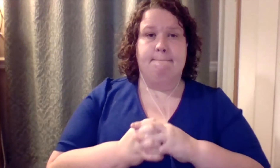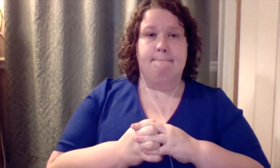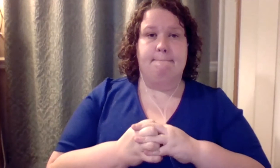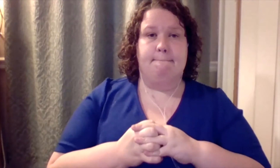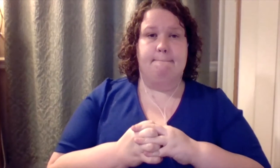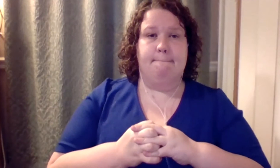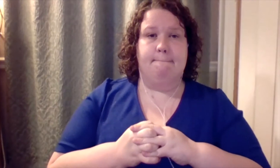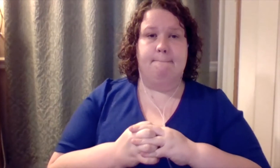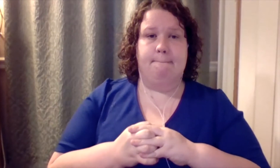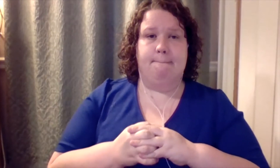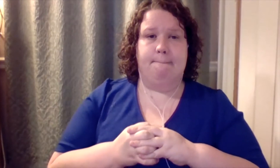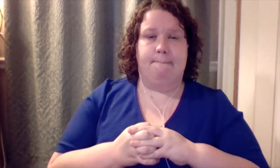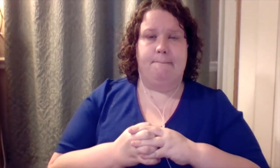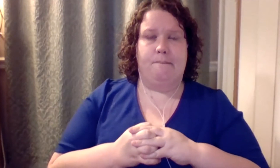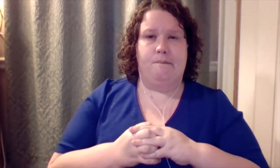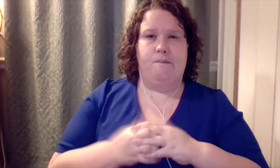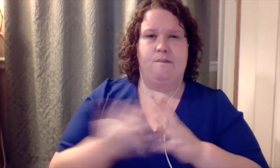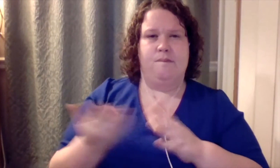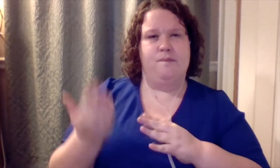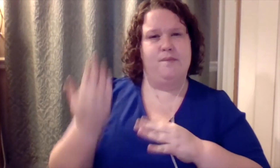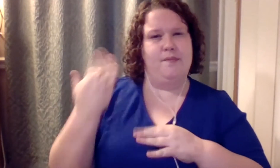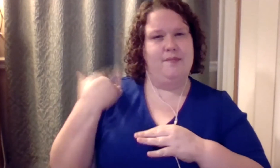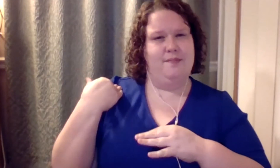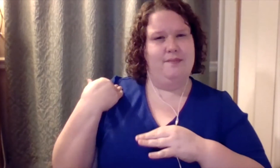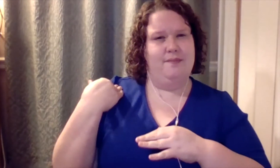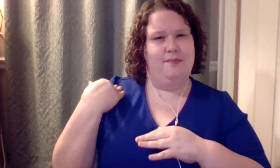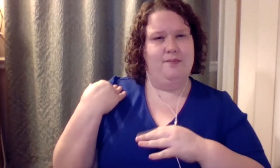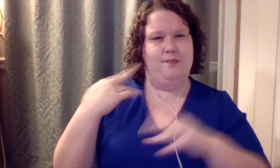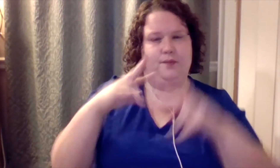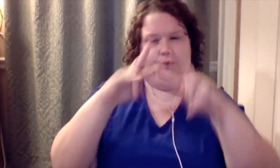was looking specifically at